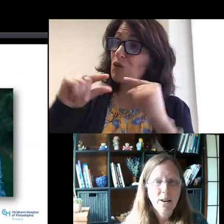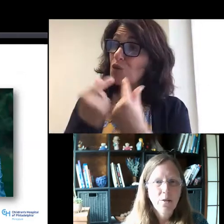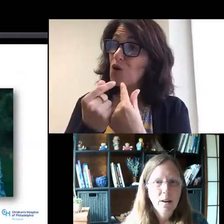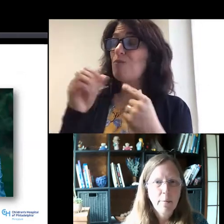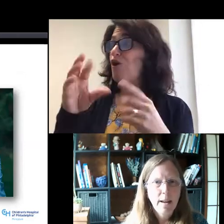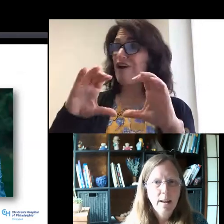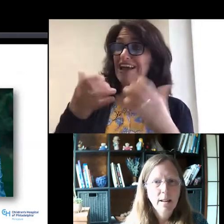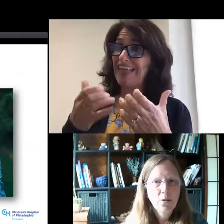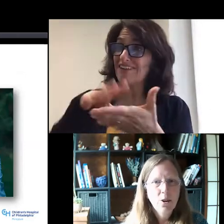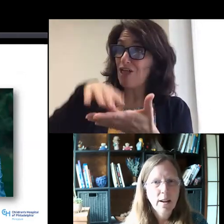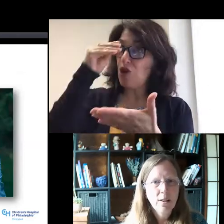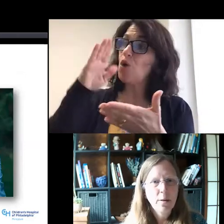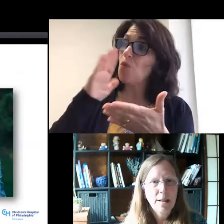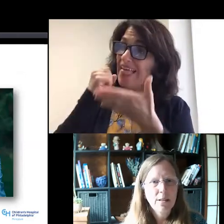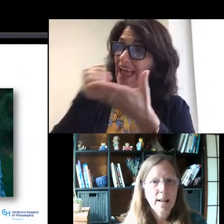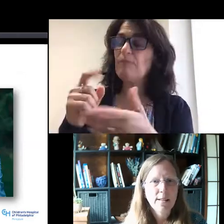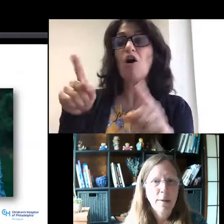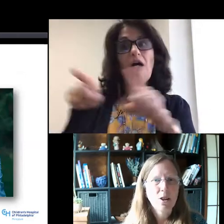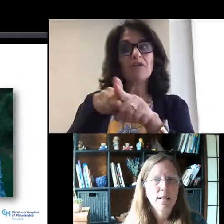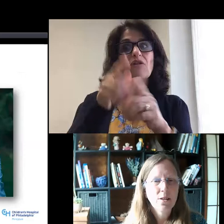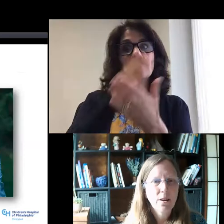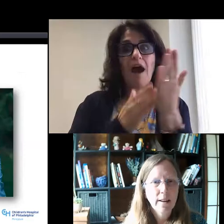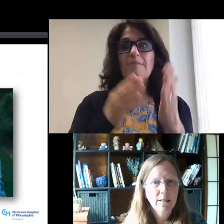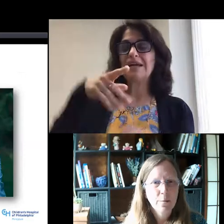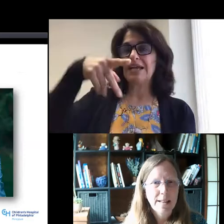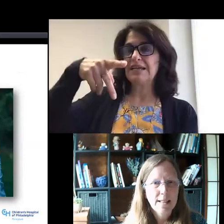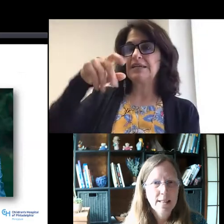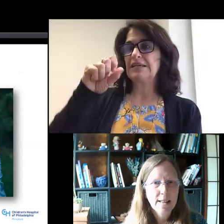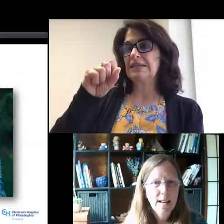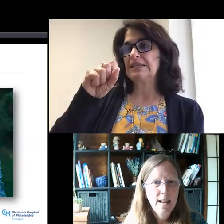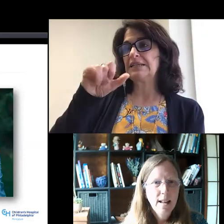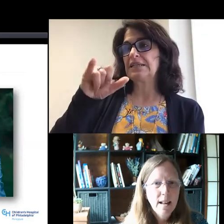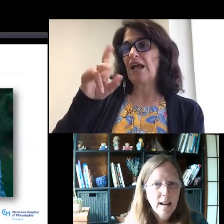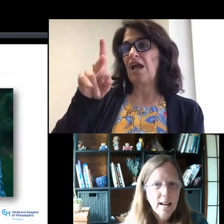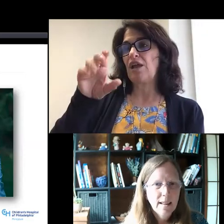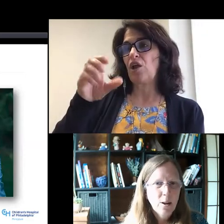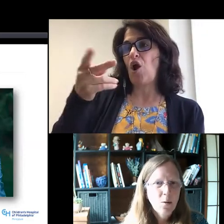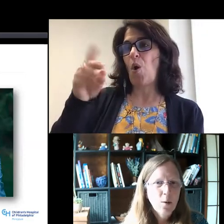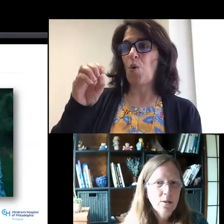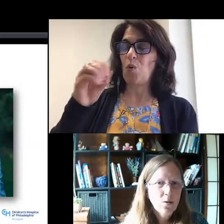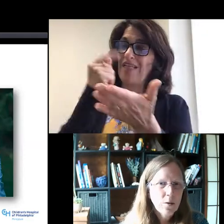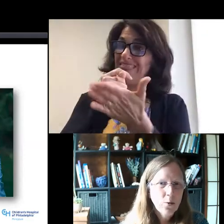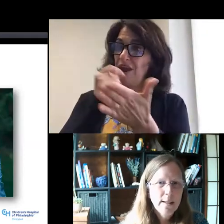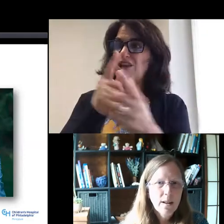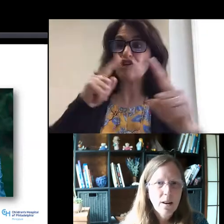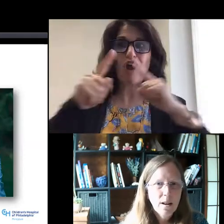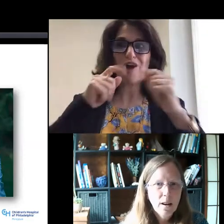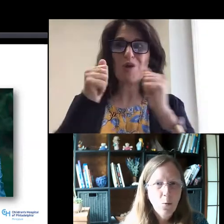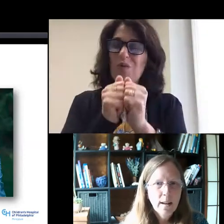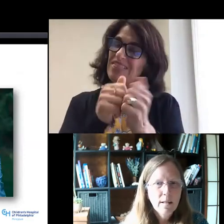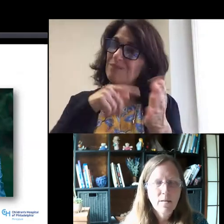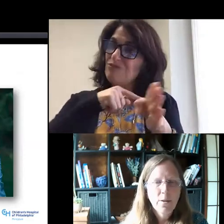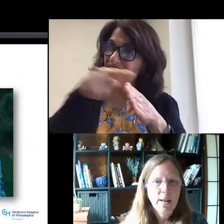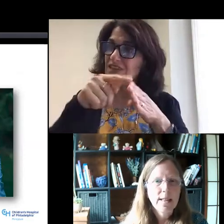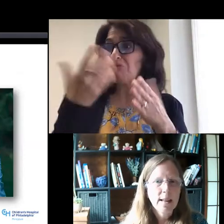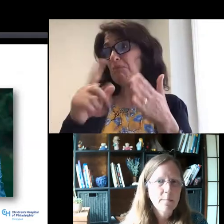called psychotherapy include talking to a mental health specialist on a regular basis, like once or twice a